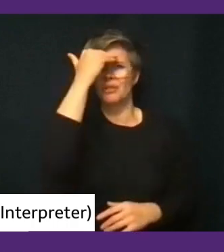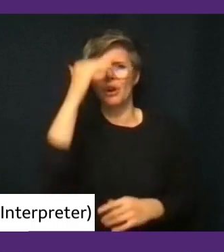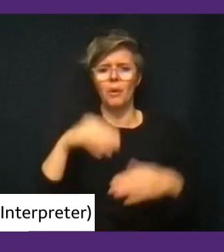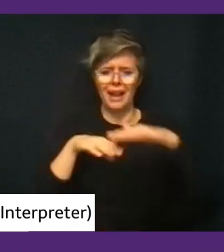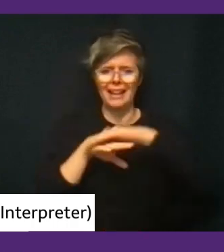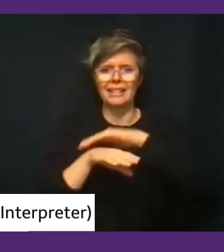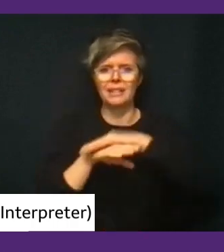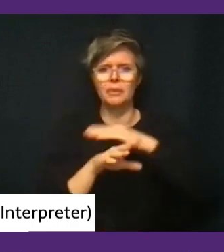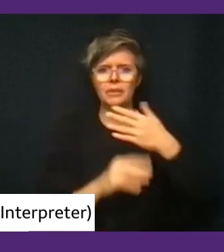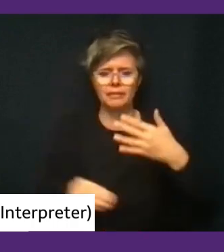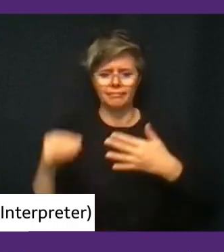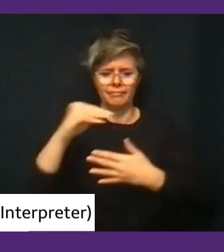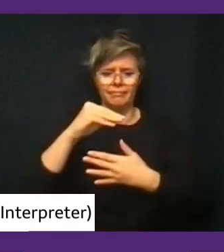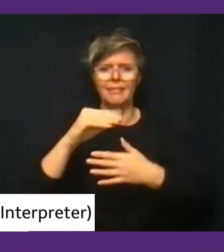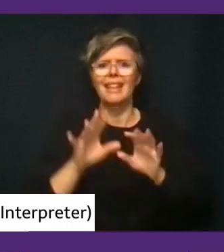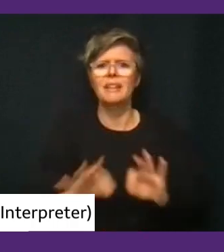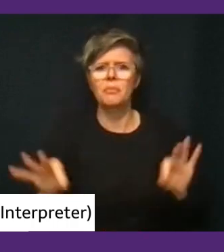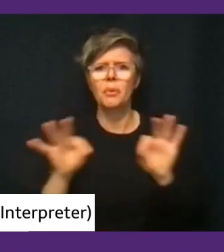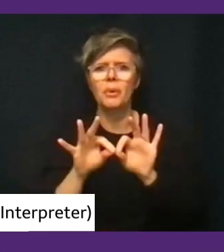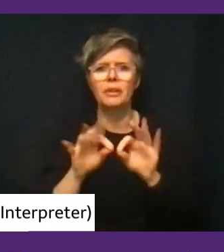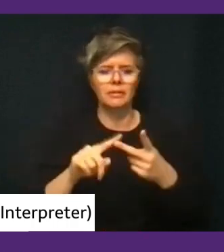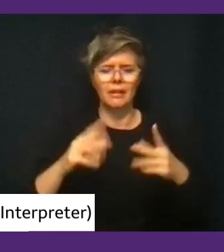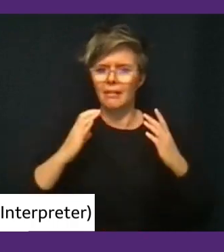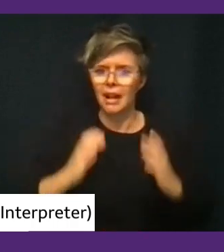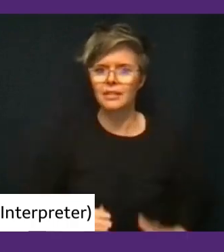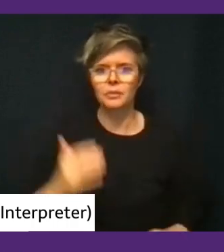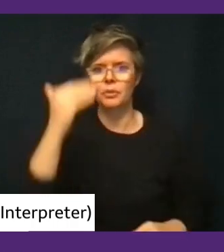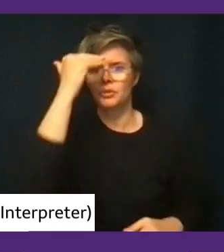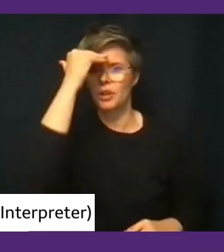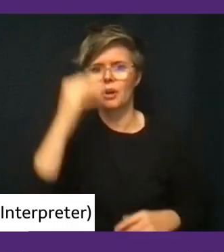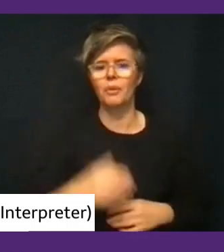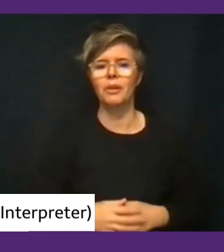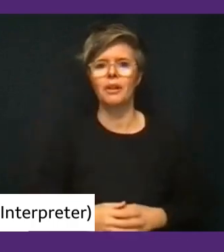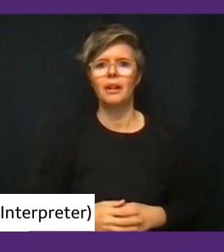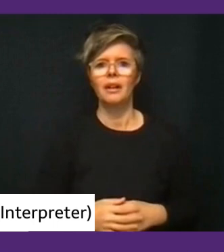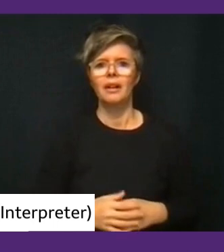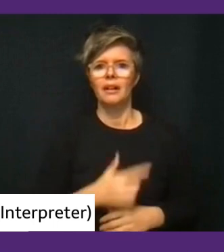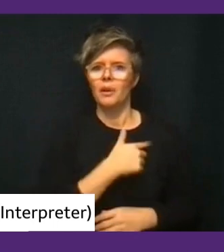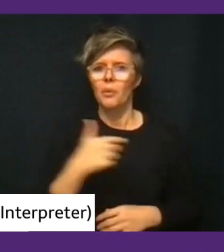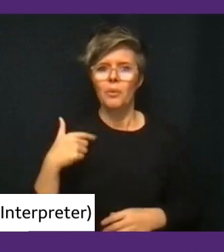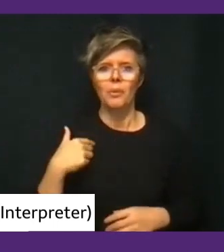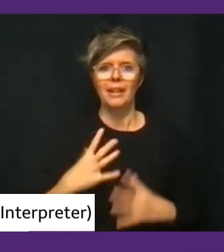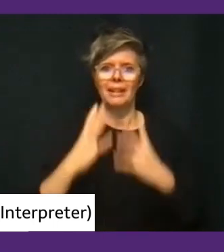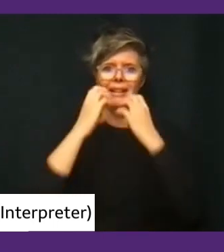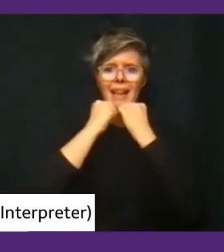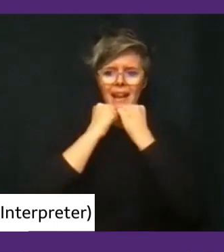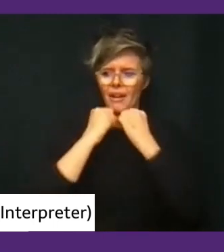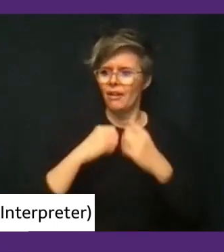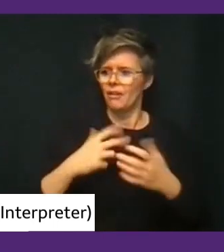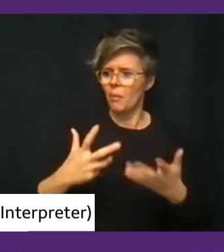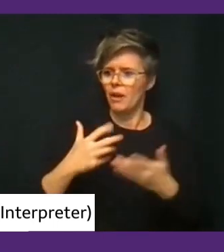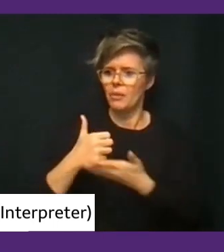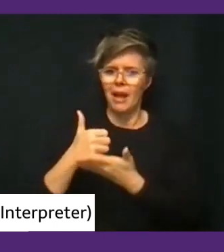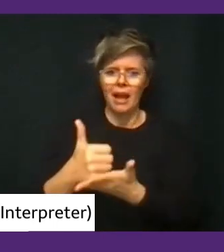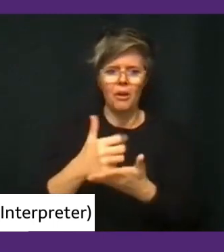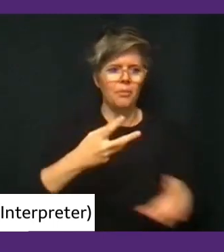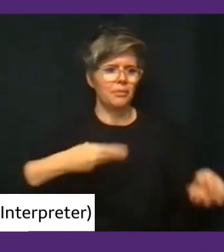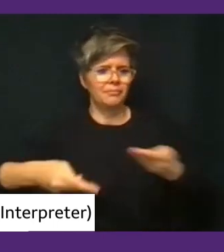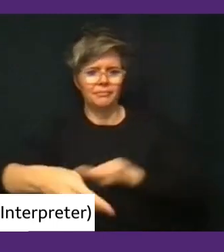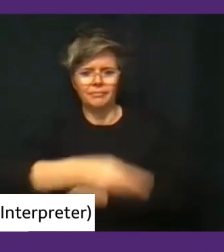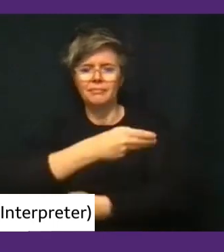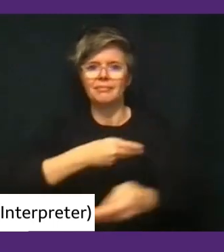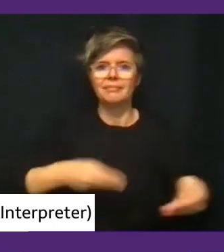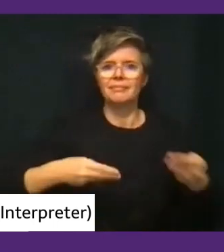important. We all are in this because we care and we want to help each other and collaborate, which